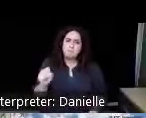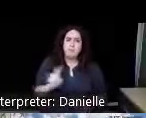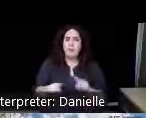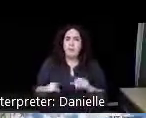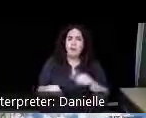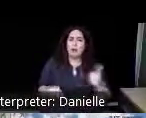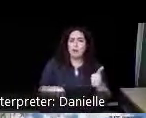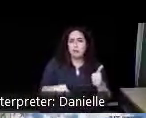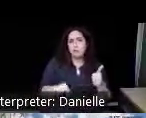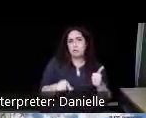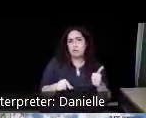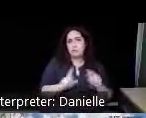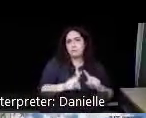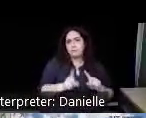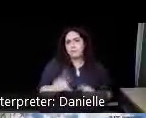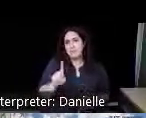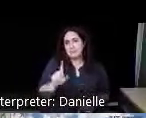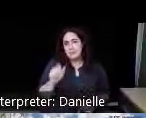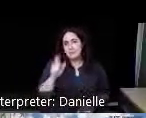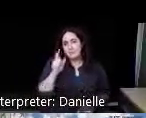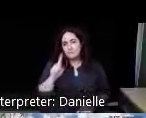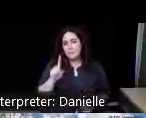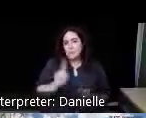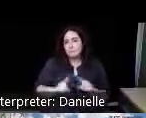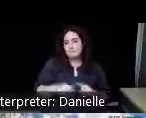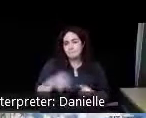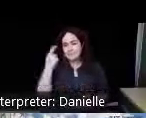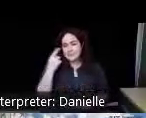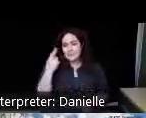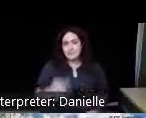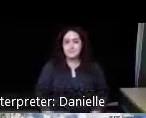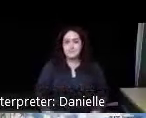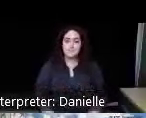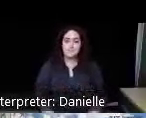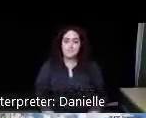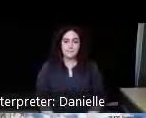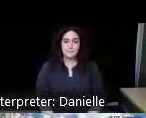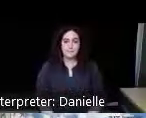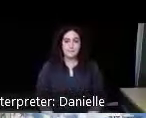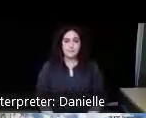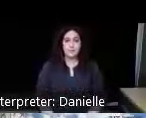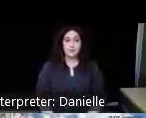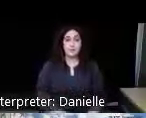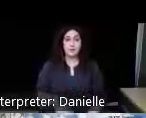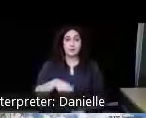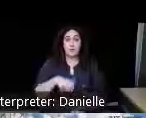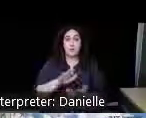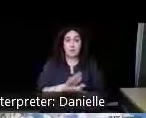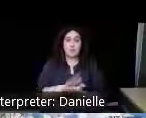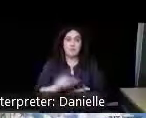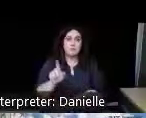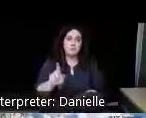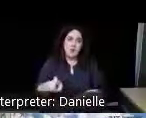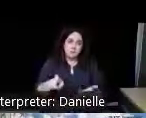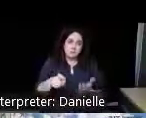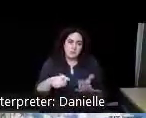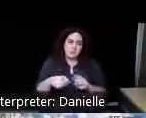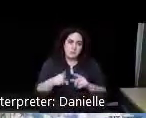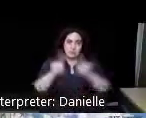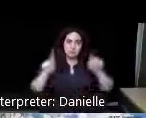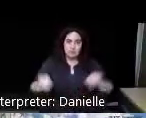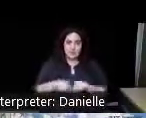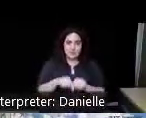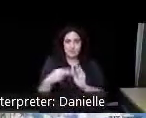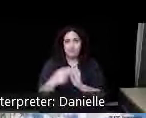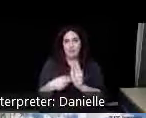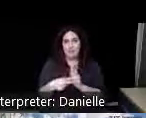reasons. So making our papers screen reader accessible is very important, but we wanted